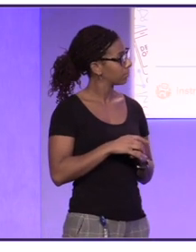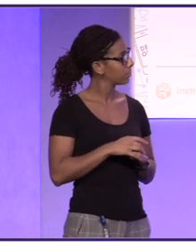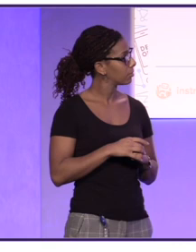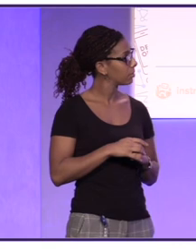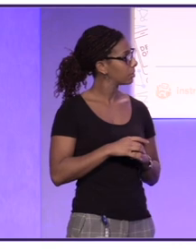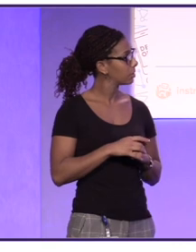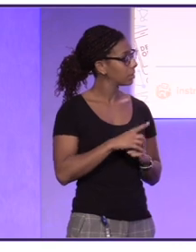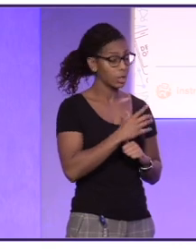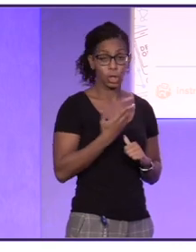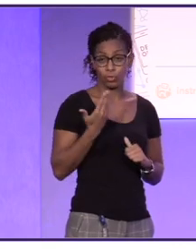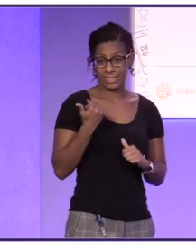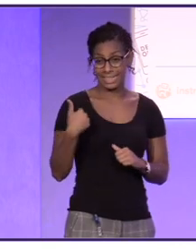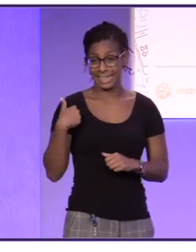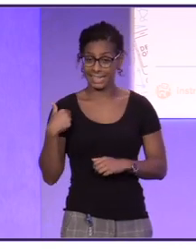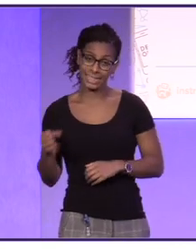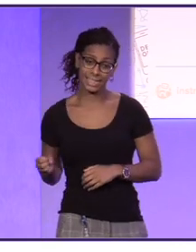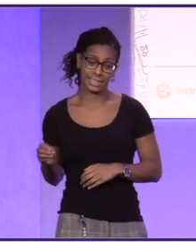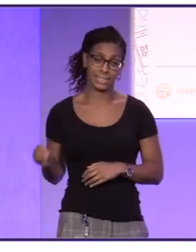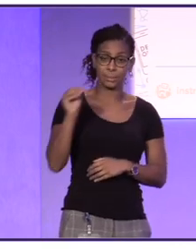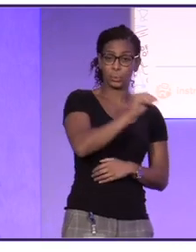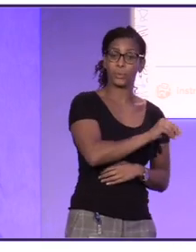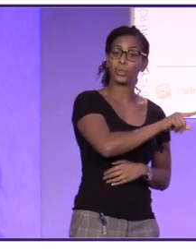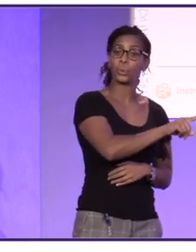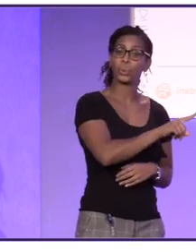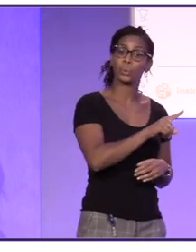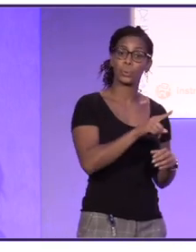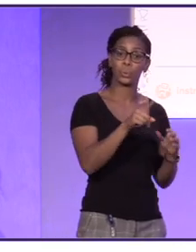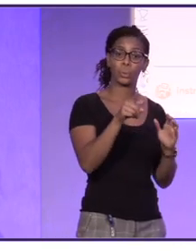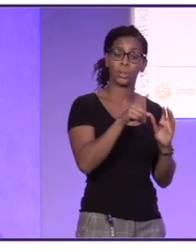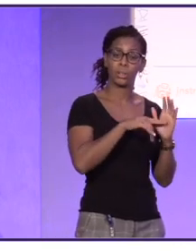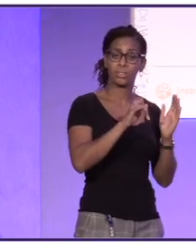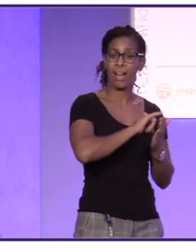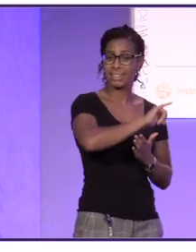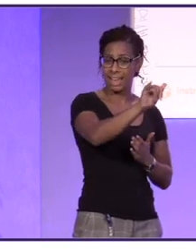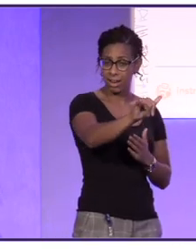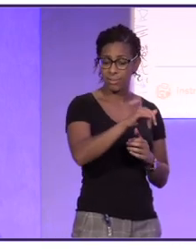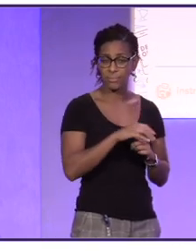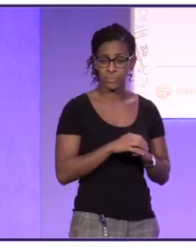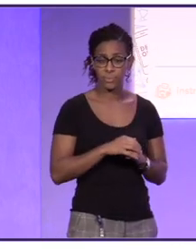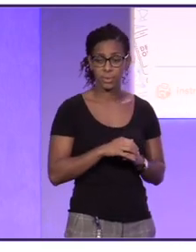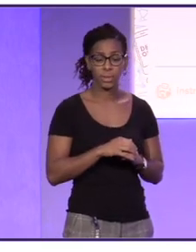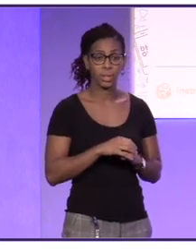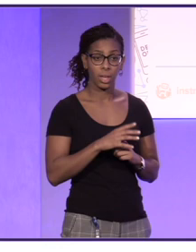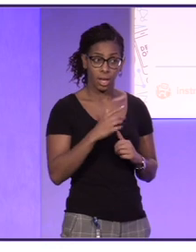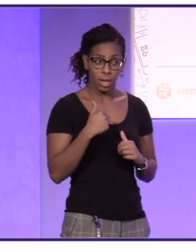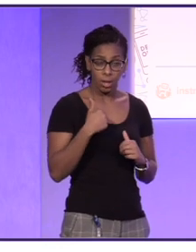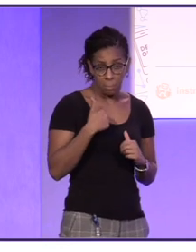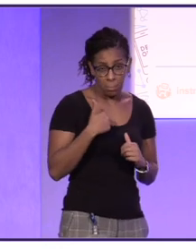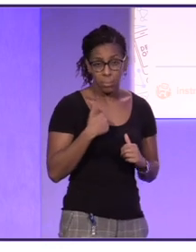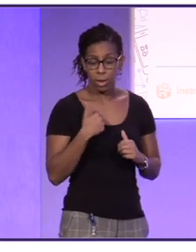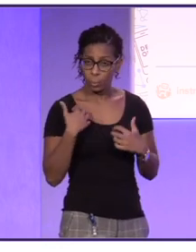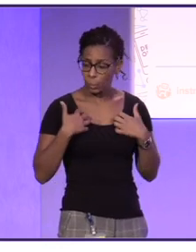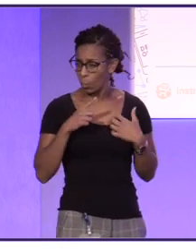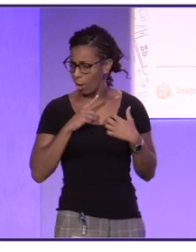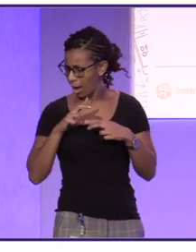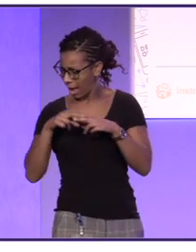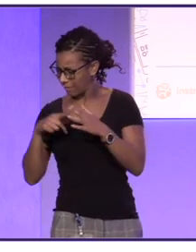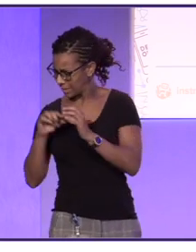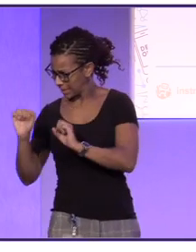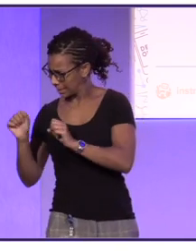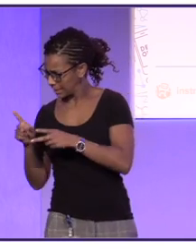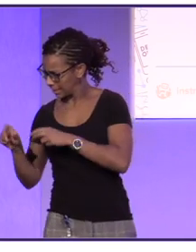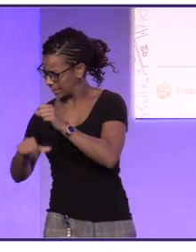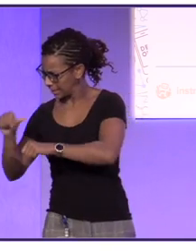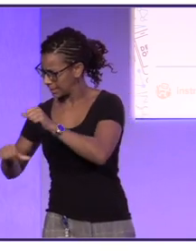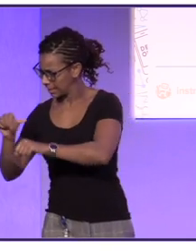Very recently, I have joined Skyscanner. And I'm really pleased to see a lot of the stuff that we did at the FT also being done at Skyscanner, but with